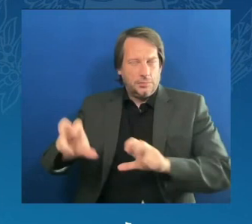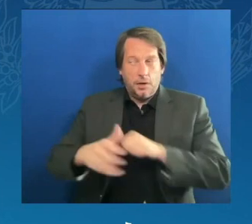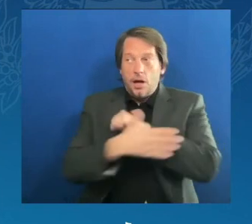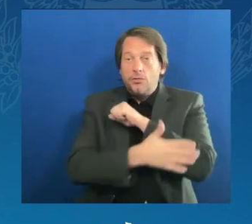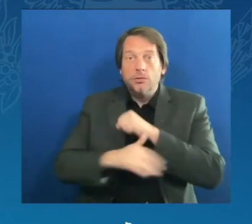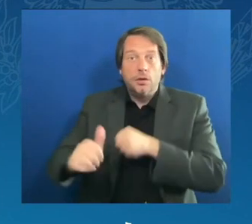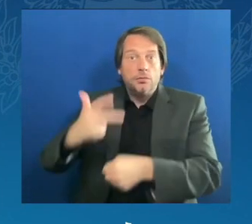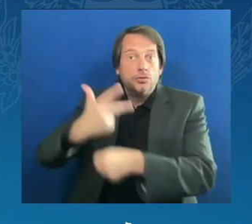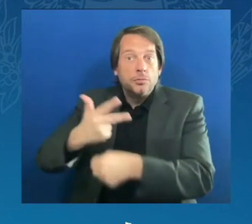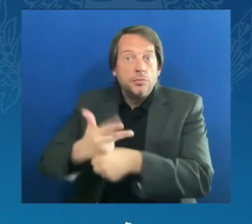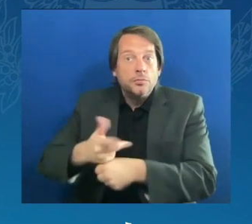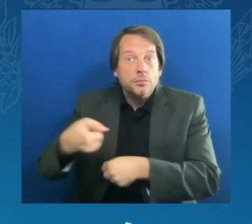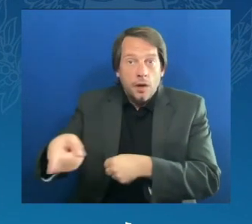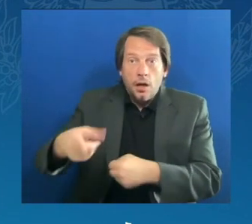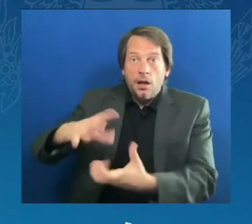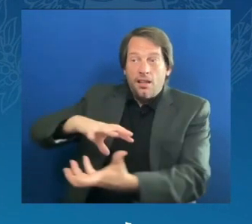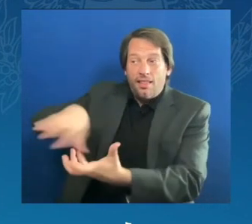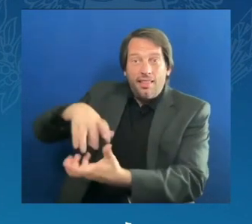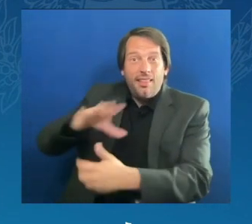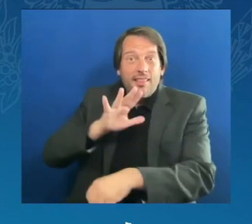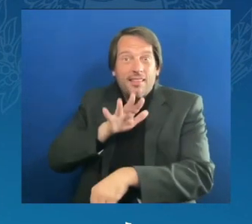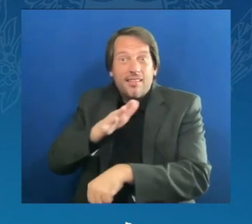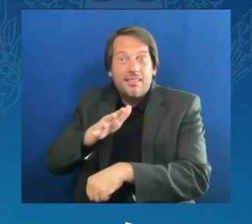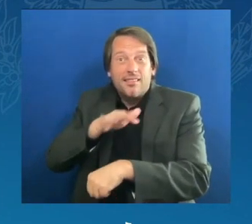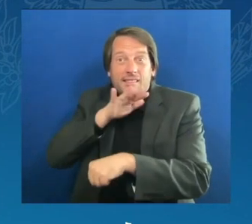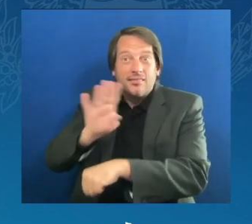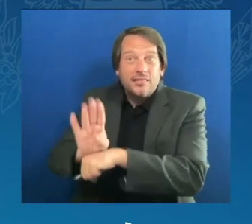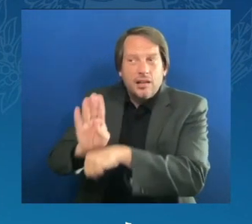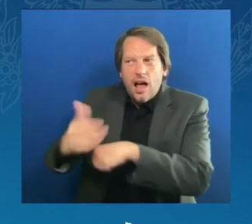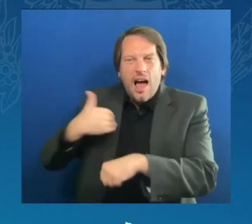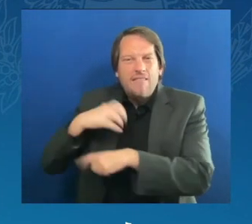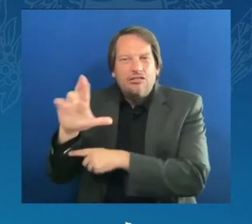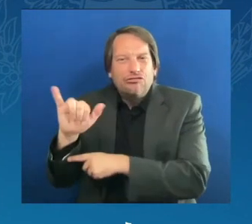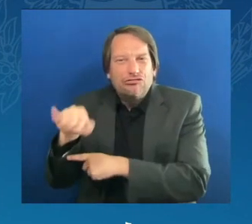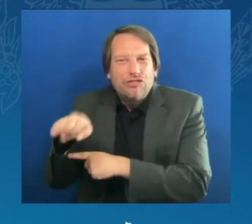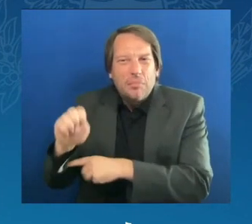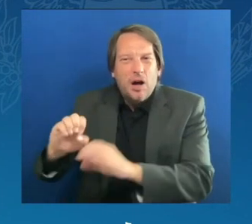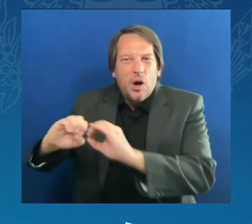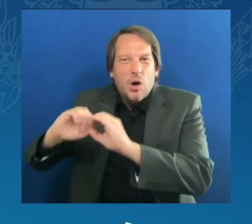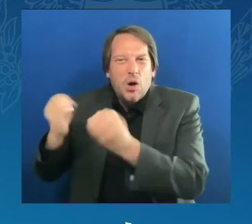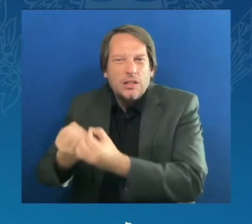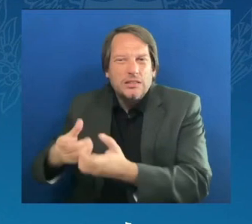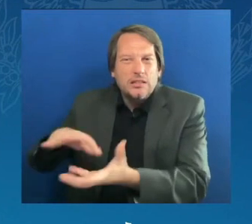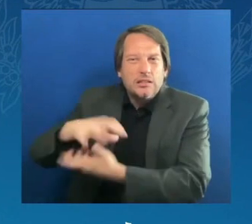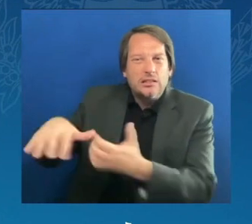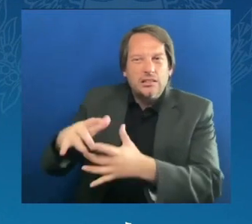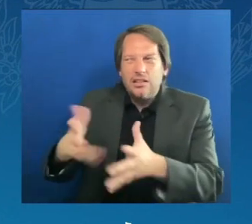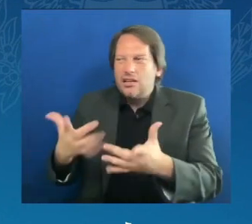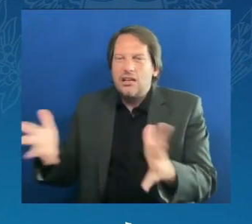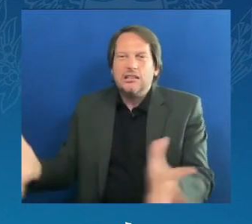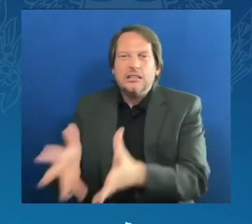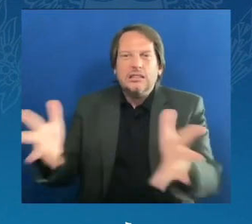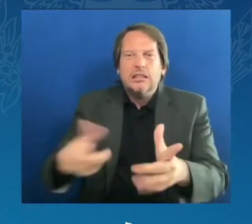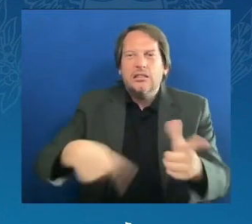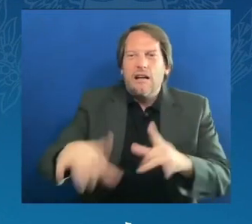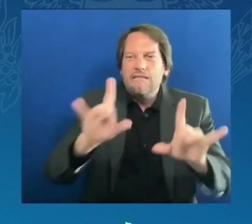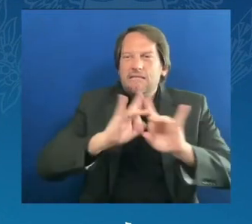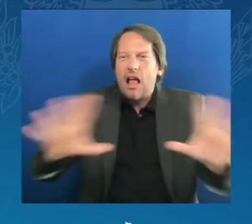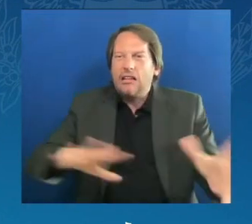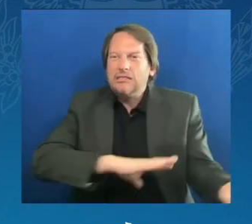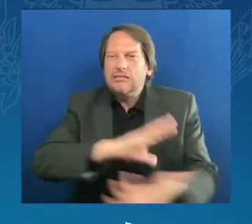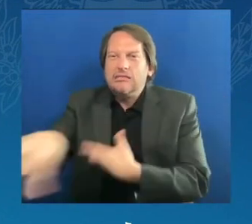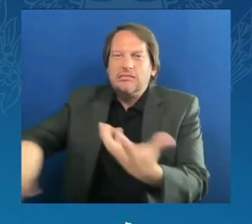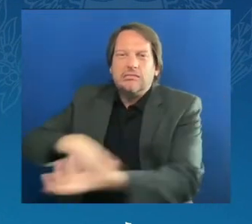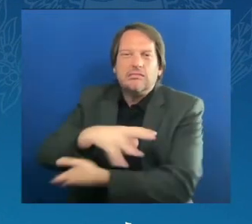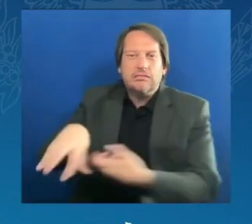that drive people to leave their home country. Mr. President, as you hold corrupt actors accountable and promote good